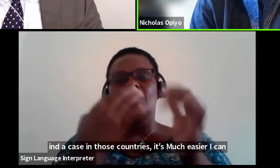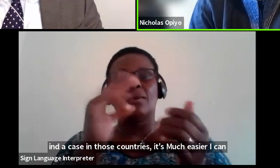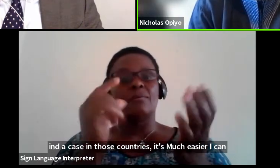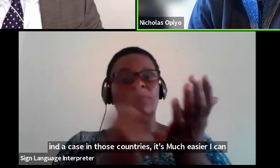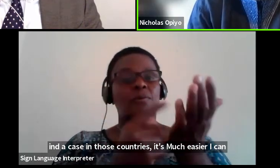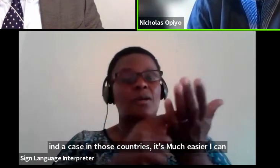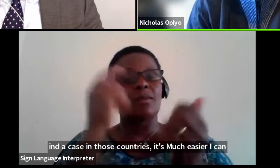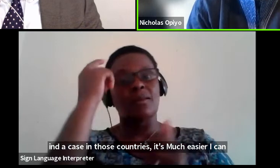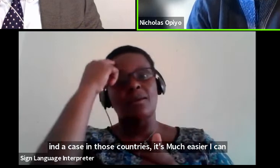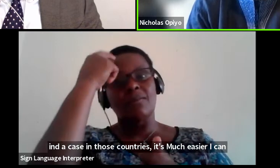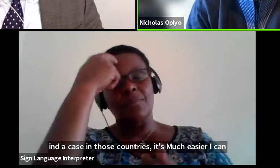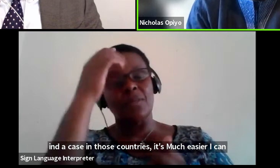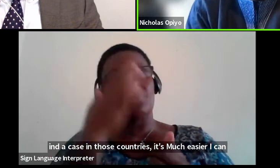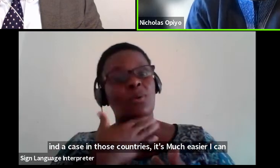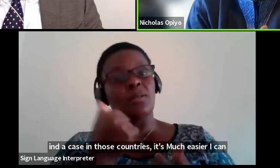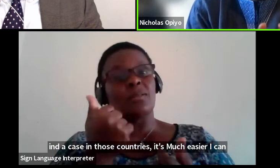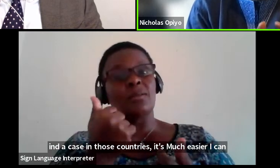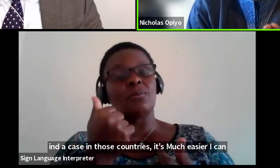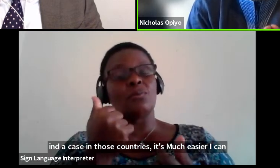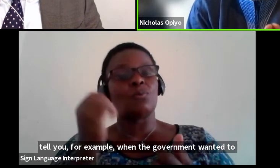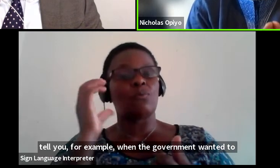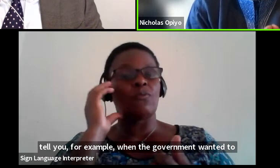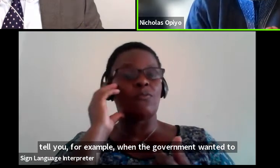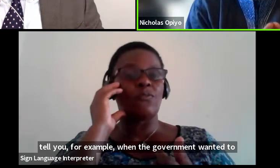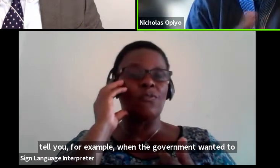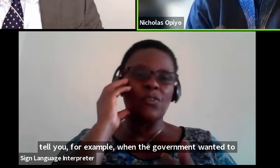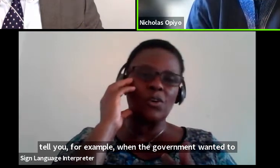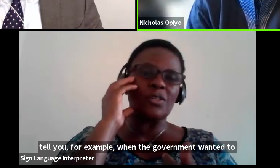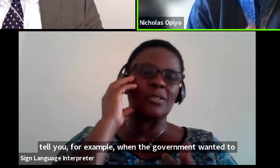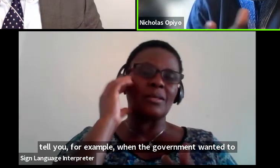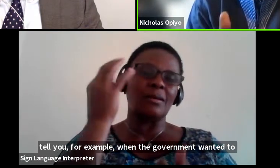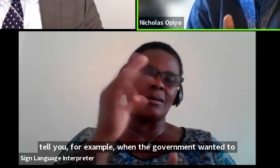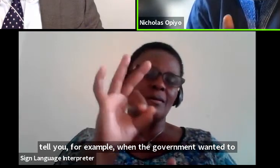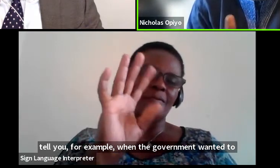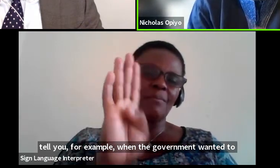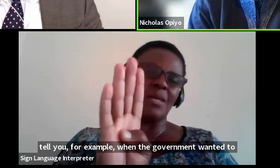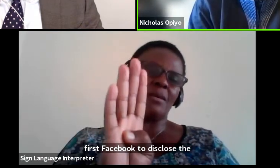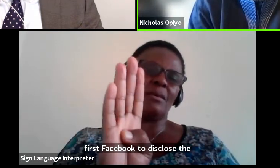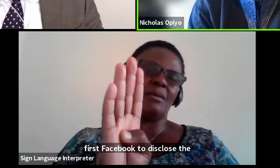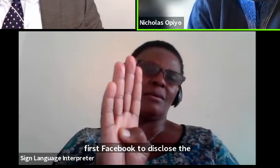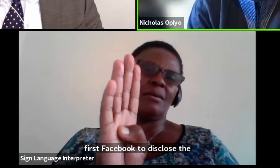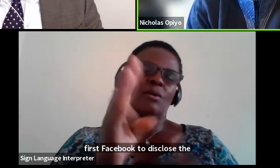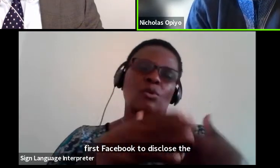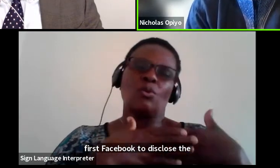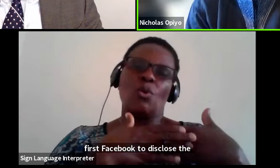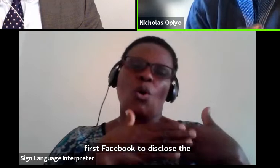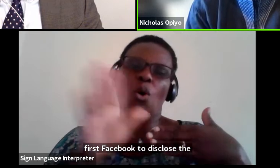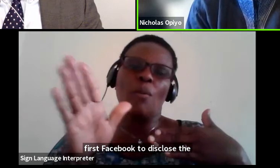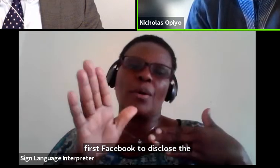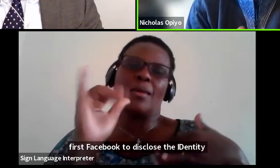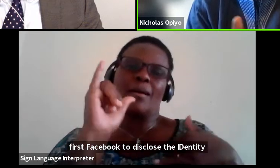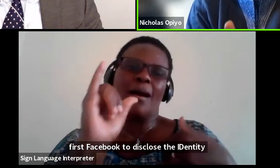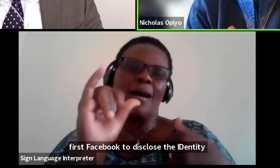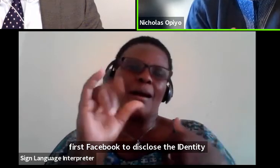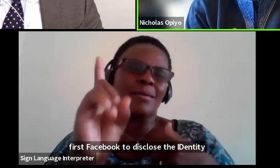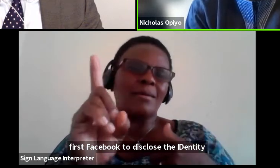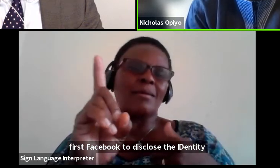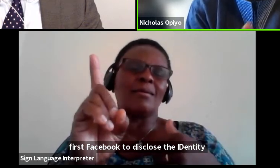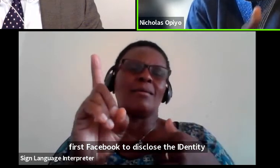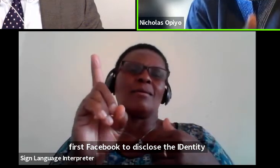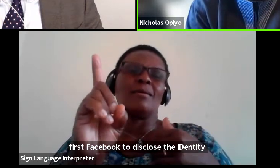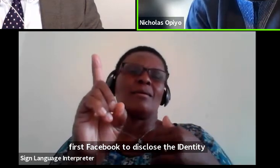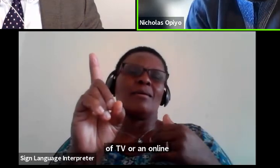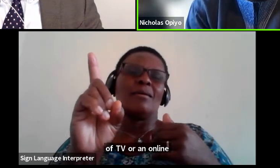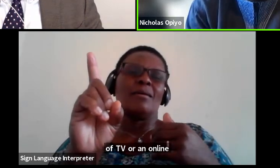force Facebook to disclose the identity of TVO, an online account that